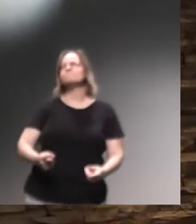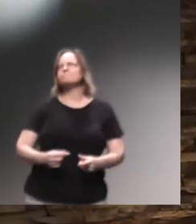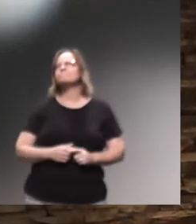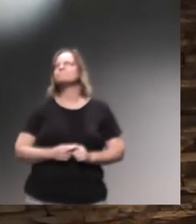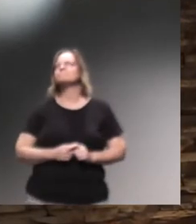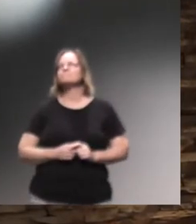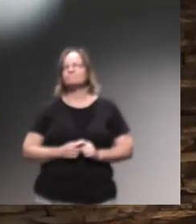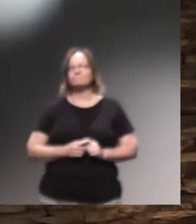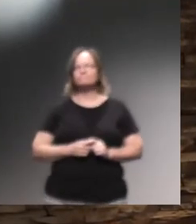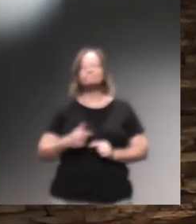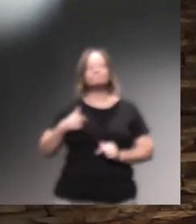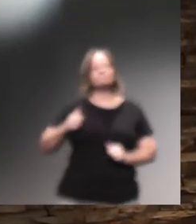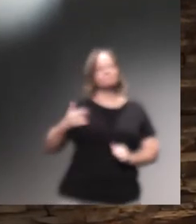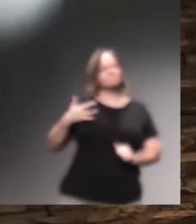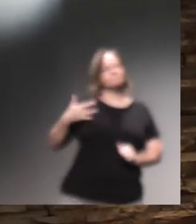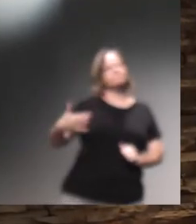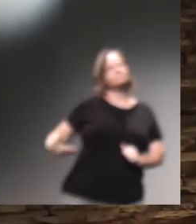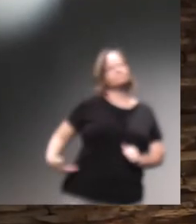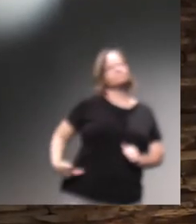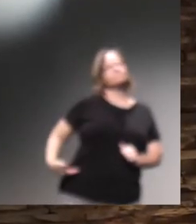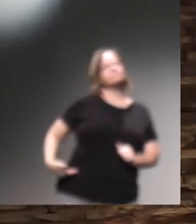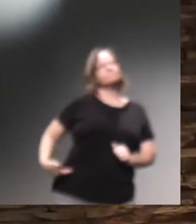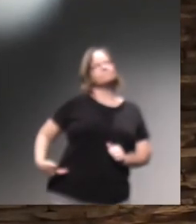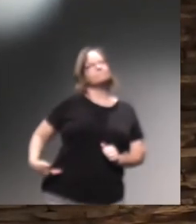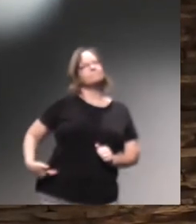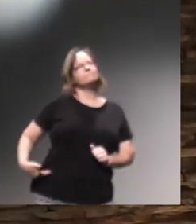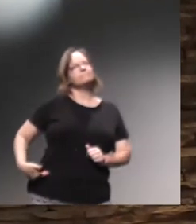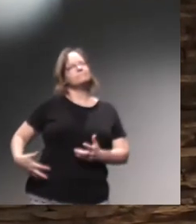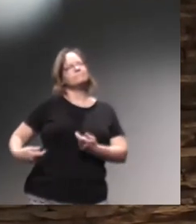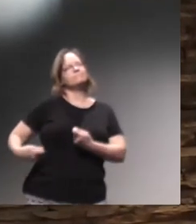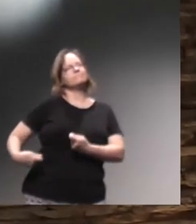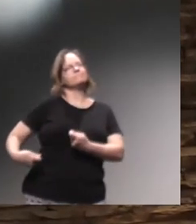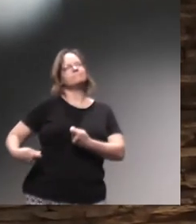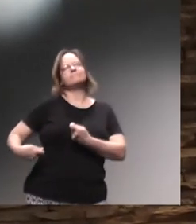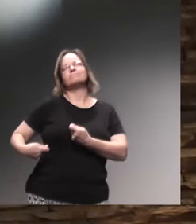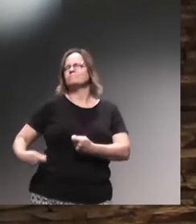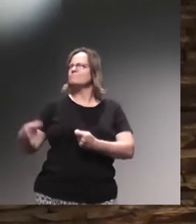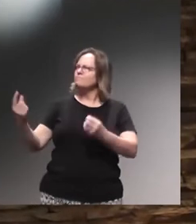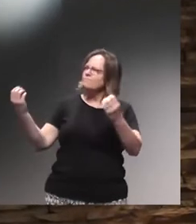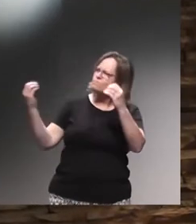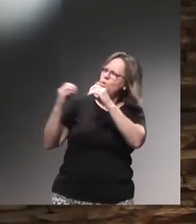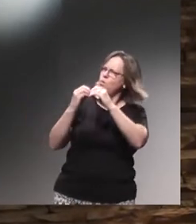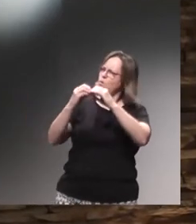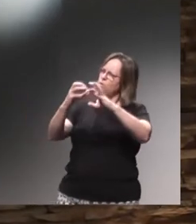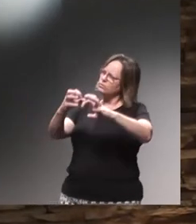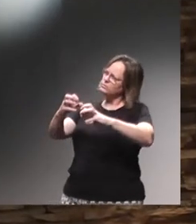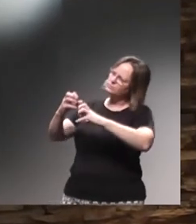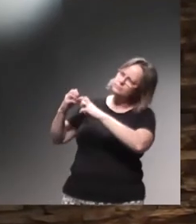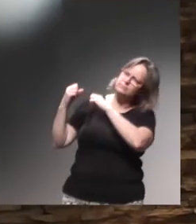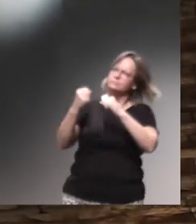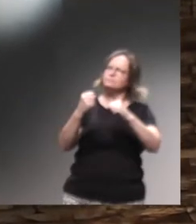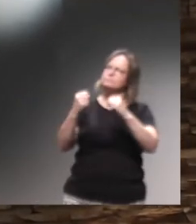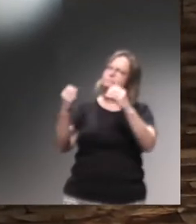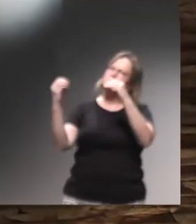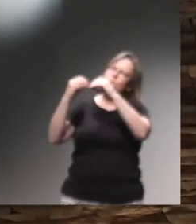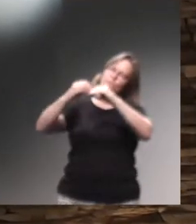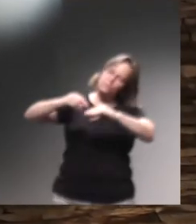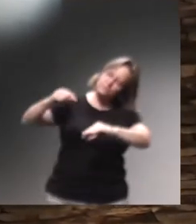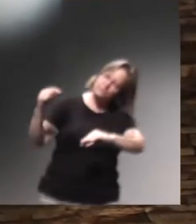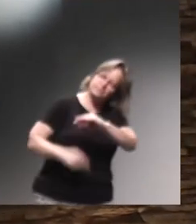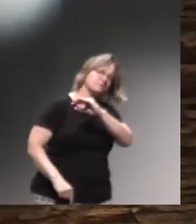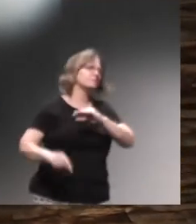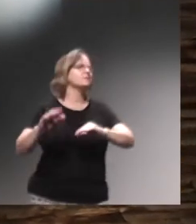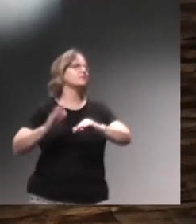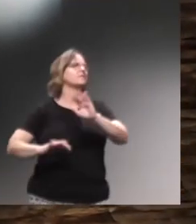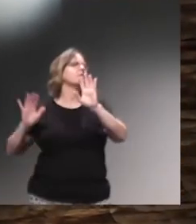before. Something's calling me a little bit deeper than I've